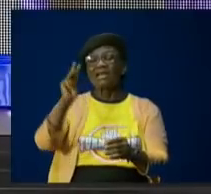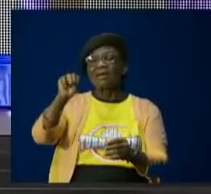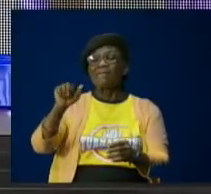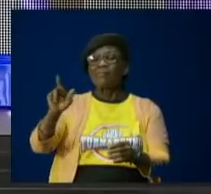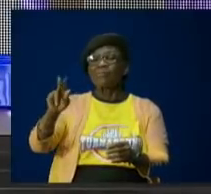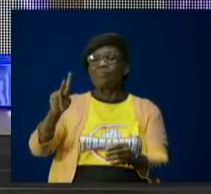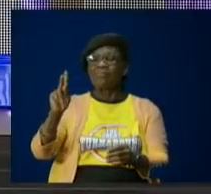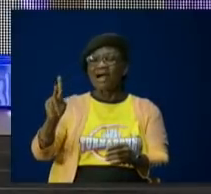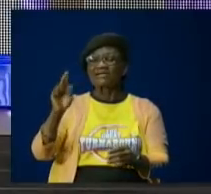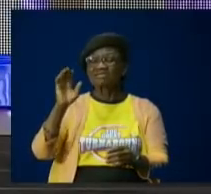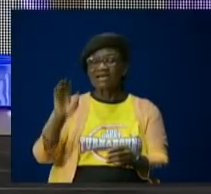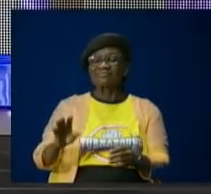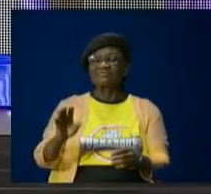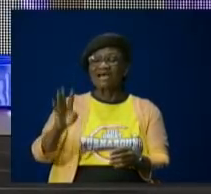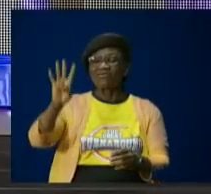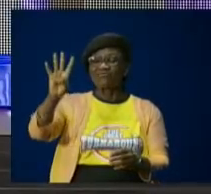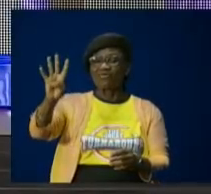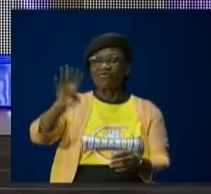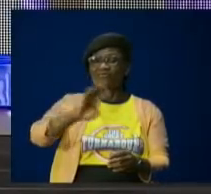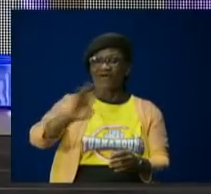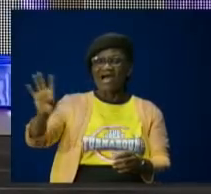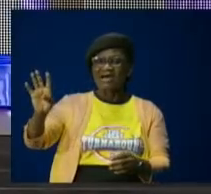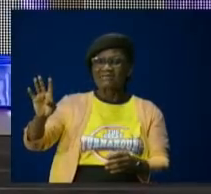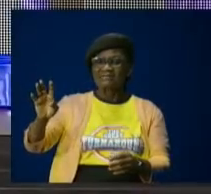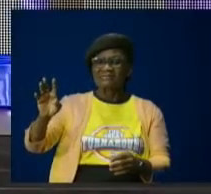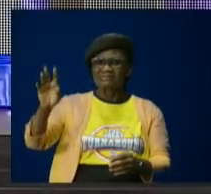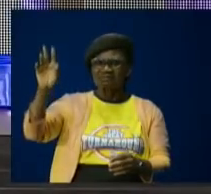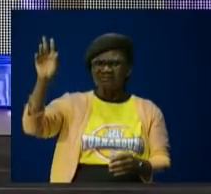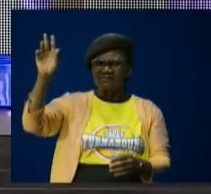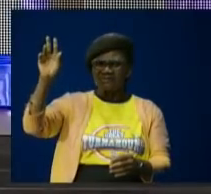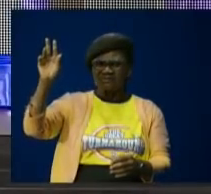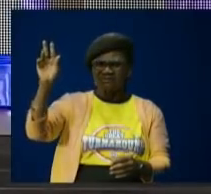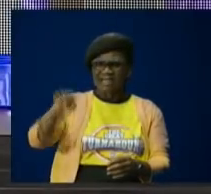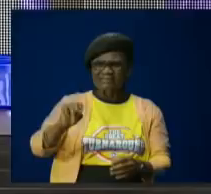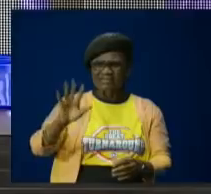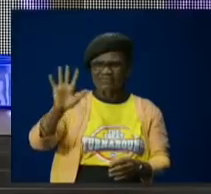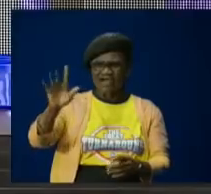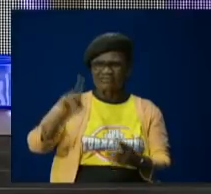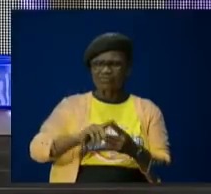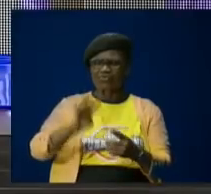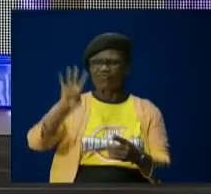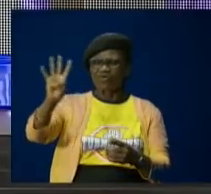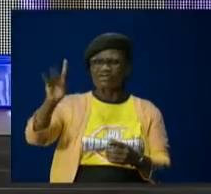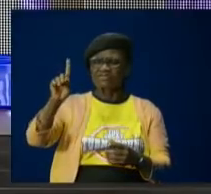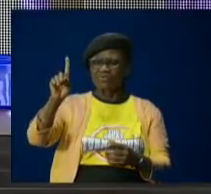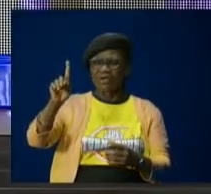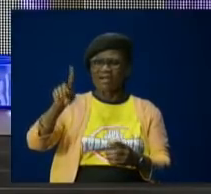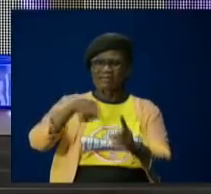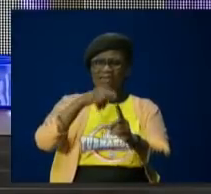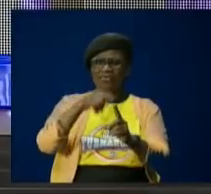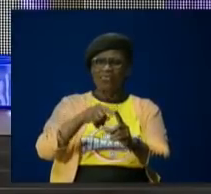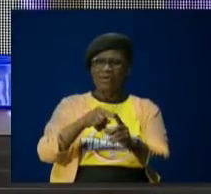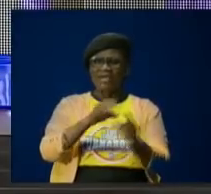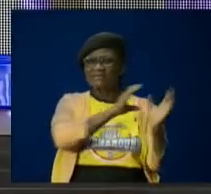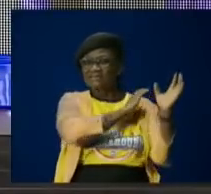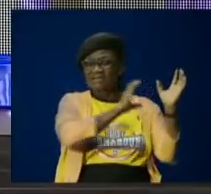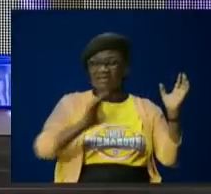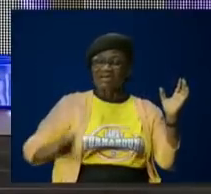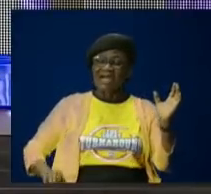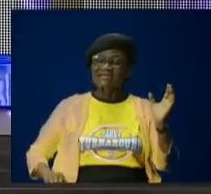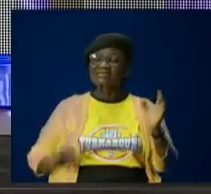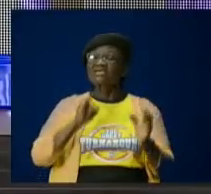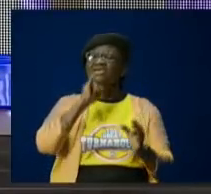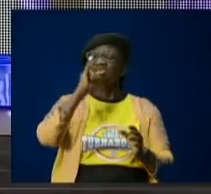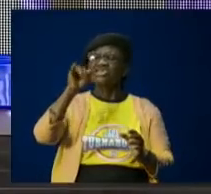verse 35 to 41, Mark 4, 35 to 41, when Christ is in the boat of